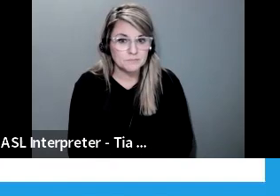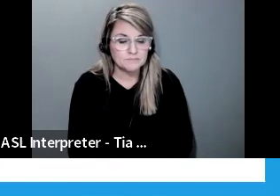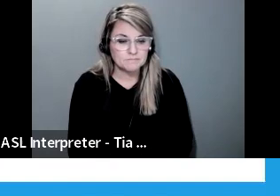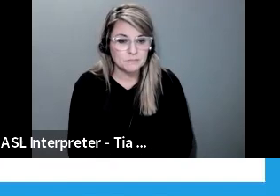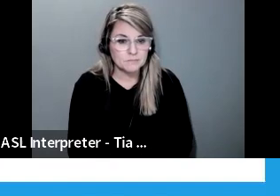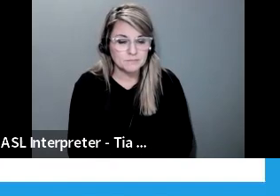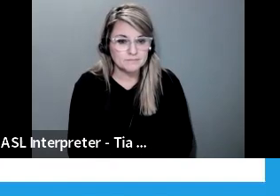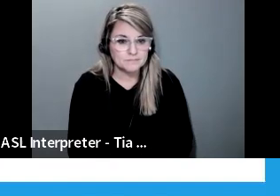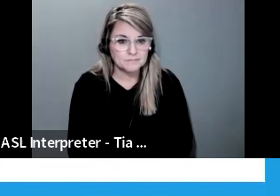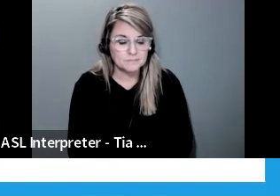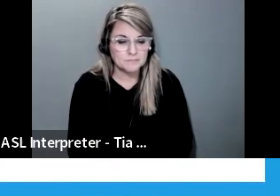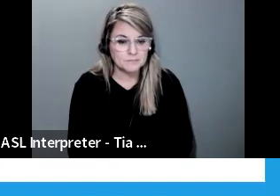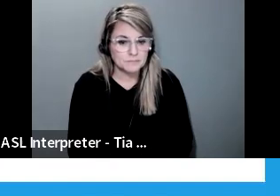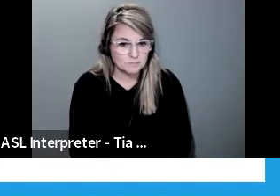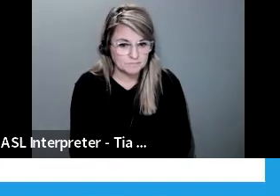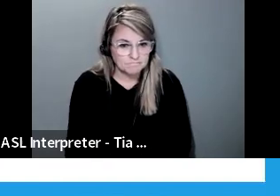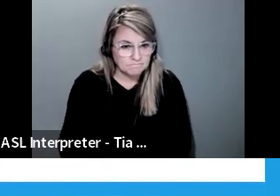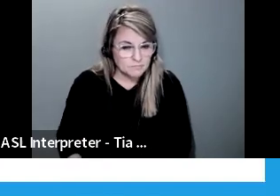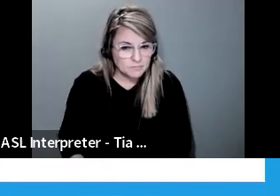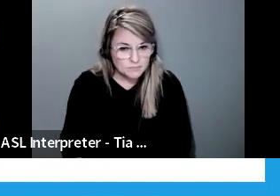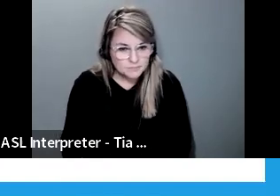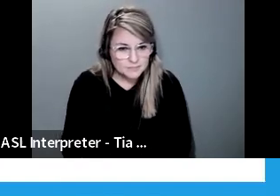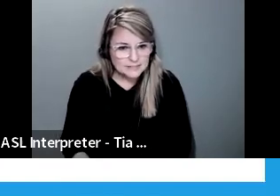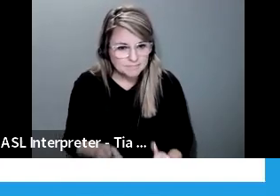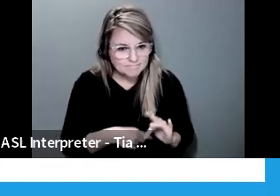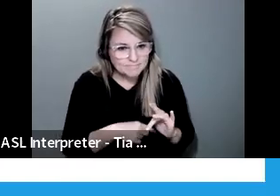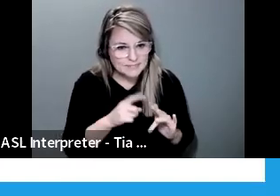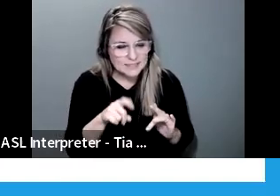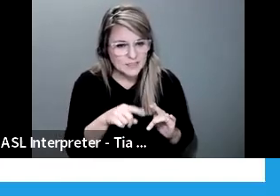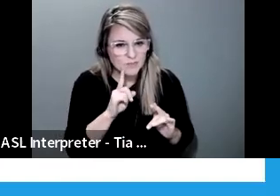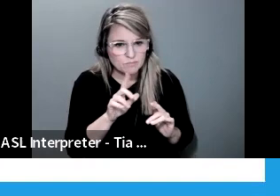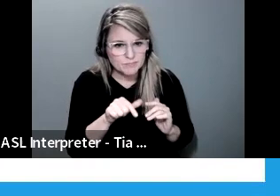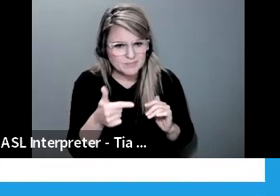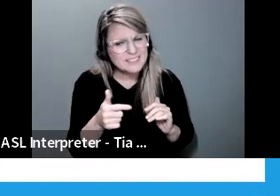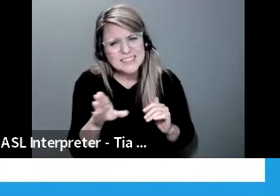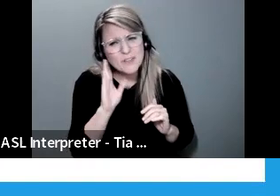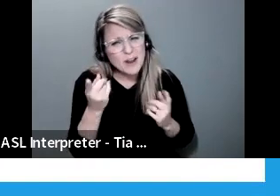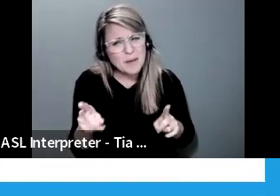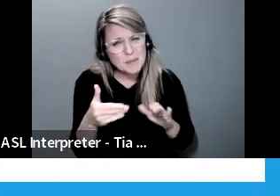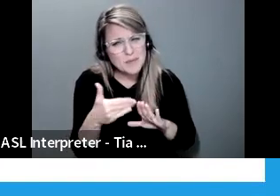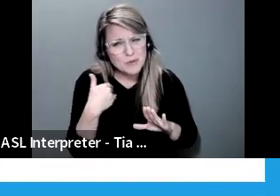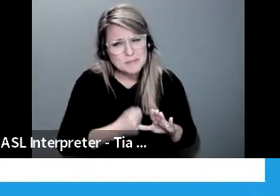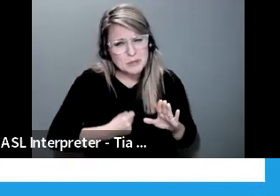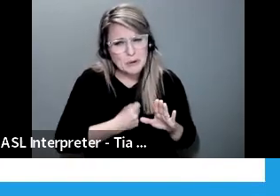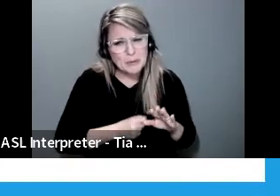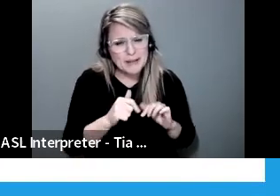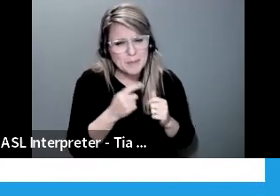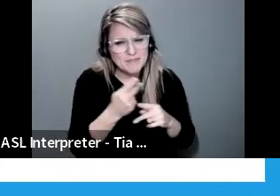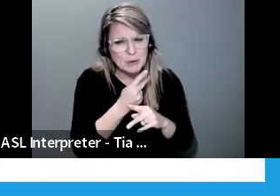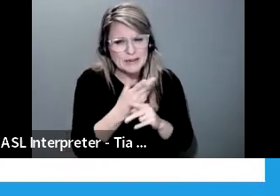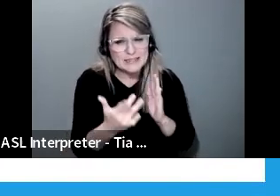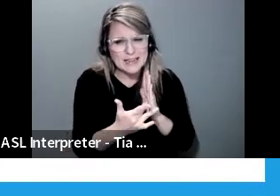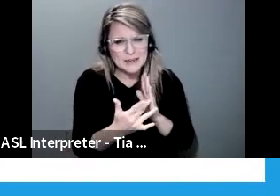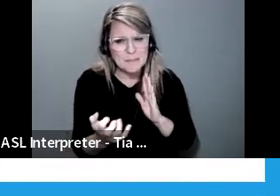Wow, hold on. I don't know why it's taking me to this video again. I'm sorry, this has never happened, guys. I really apologize. Let me try to figure out how we can get